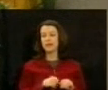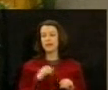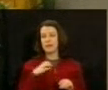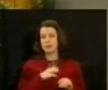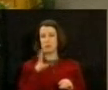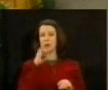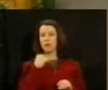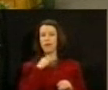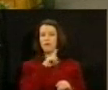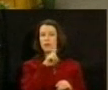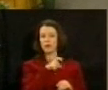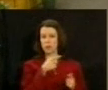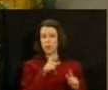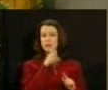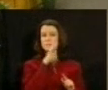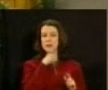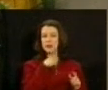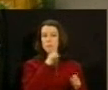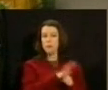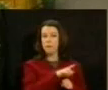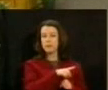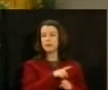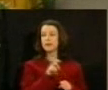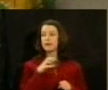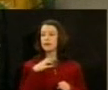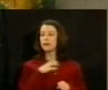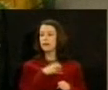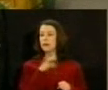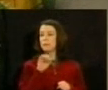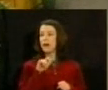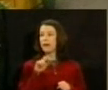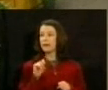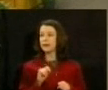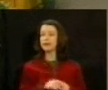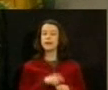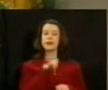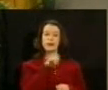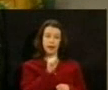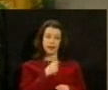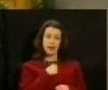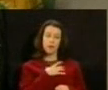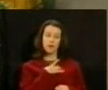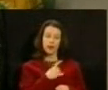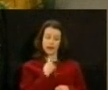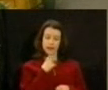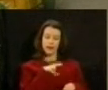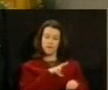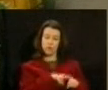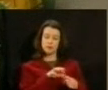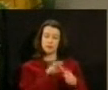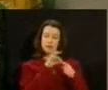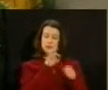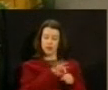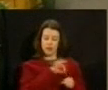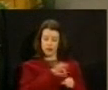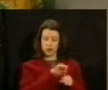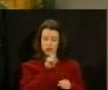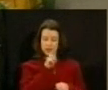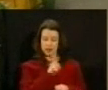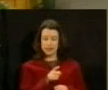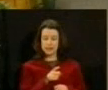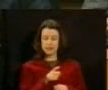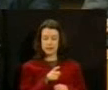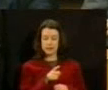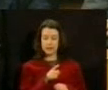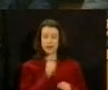let you speak, I promise. Okay, Commissioner Ballard. Yes. I would like to say, of course, a special election is a popular